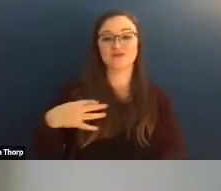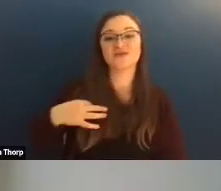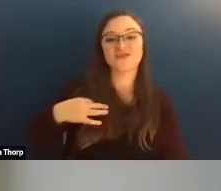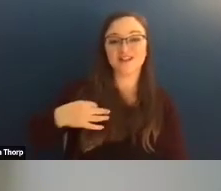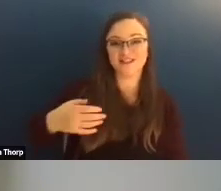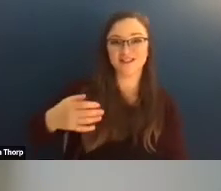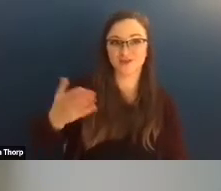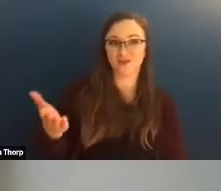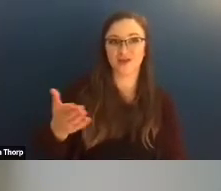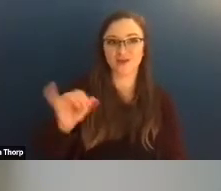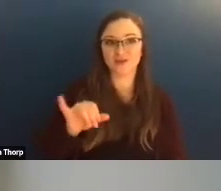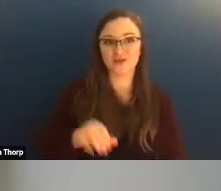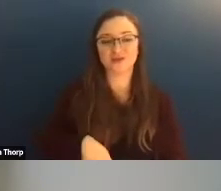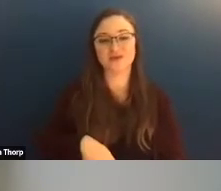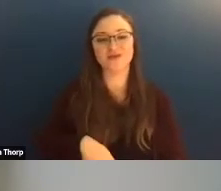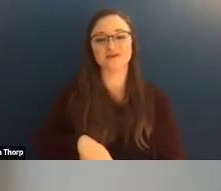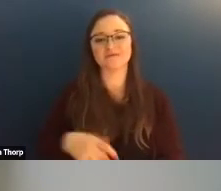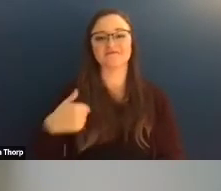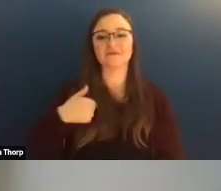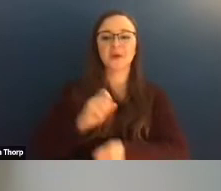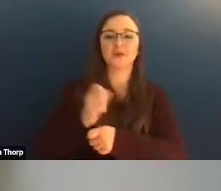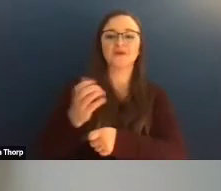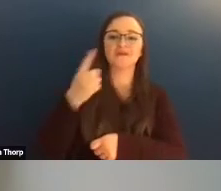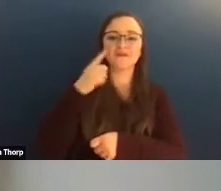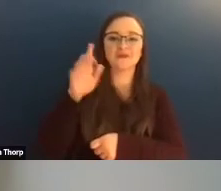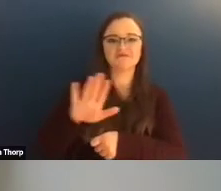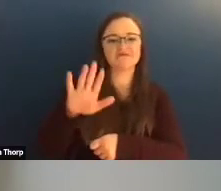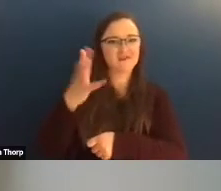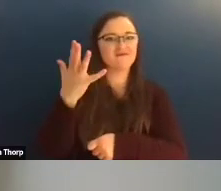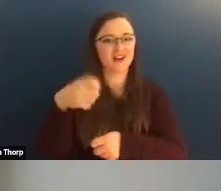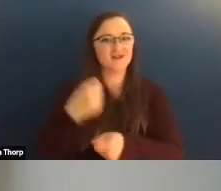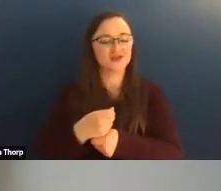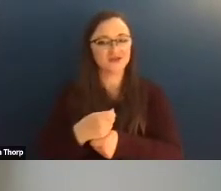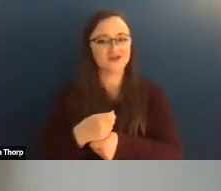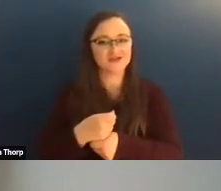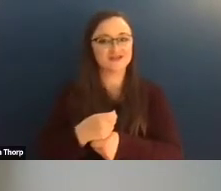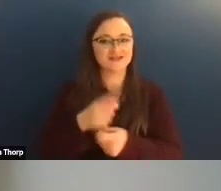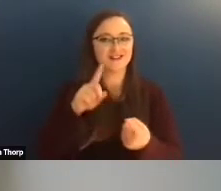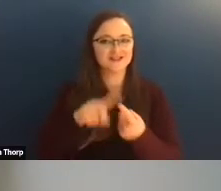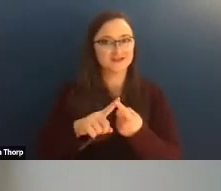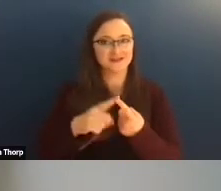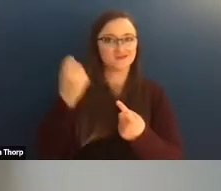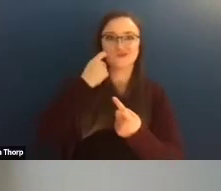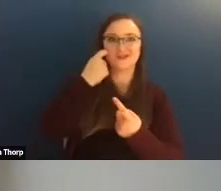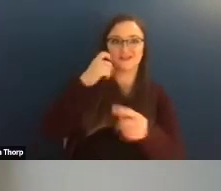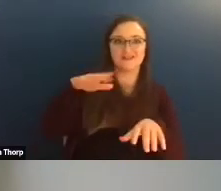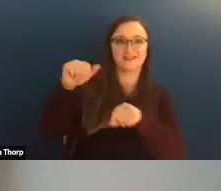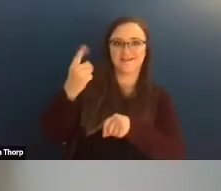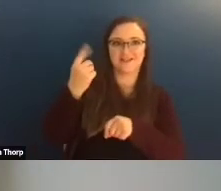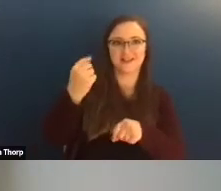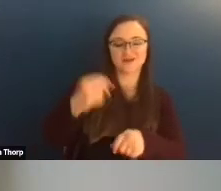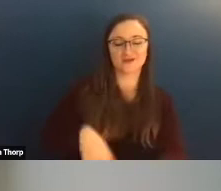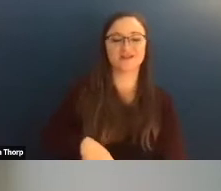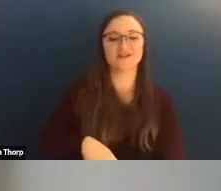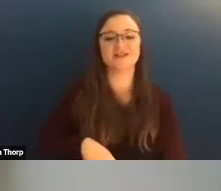a volunteer job. And I was there for about 4 or 5 years, basically until last year. And it helped